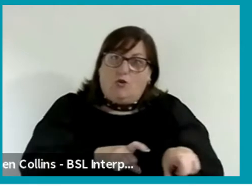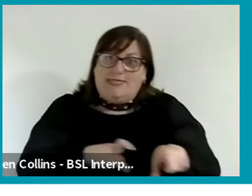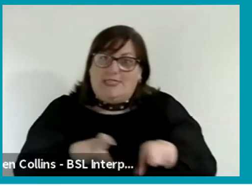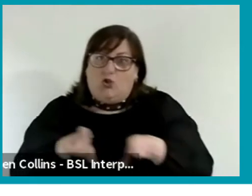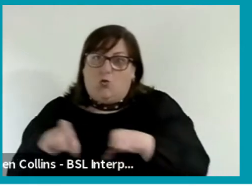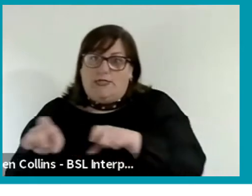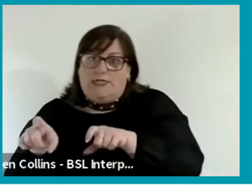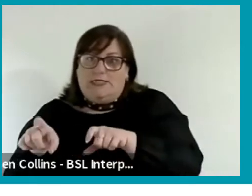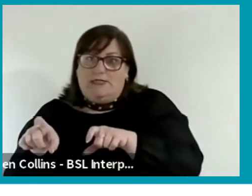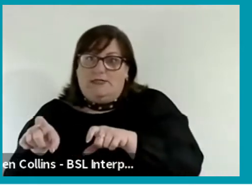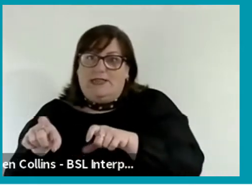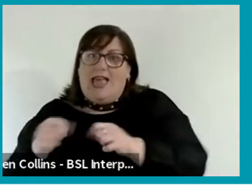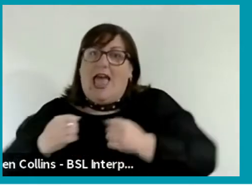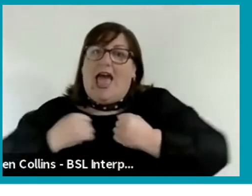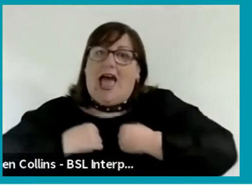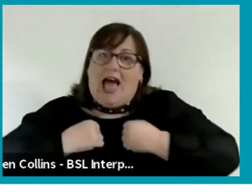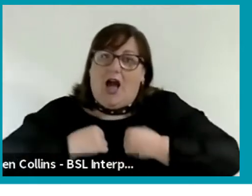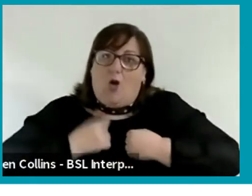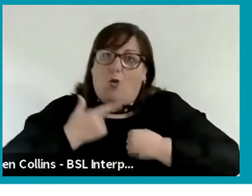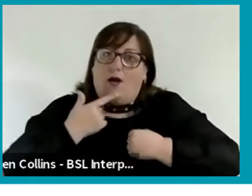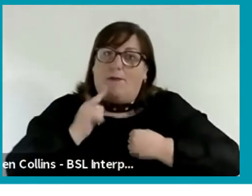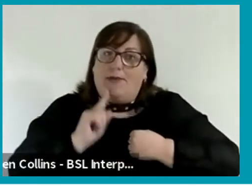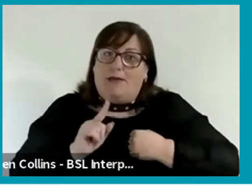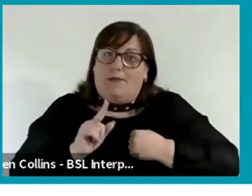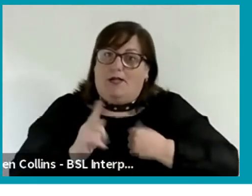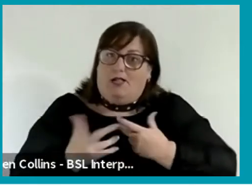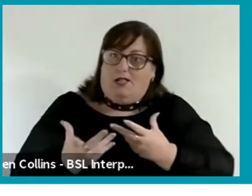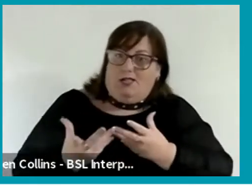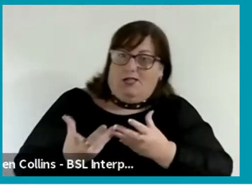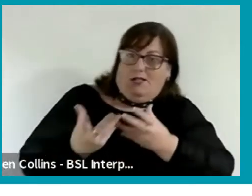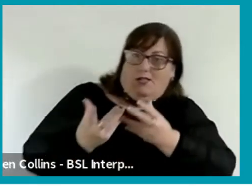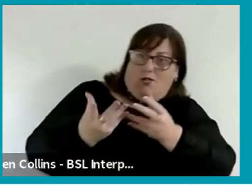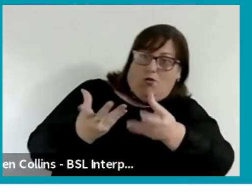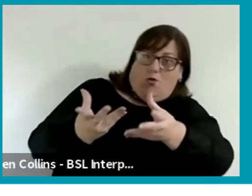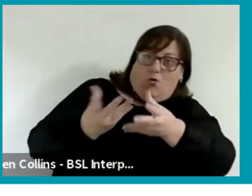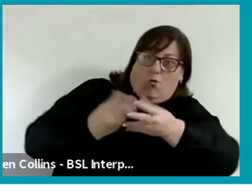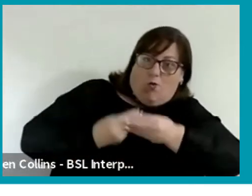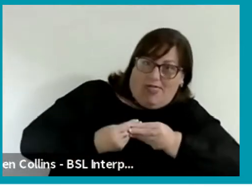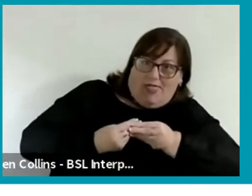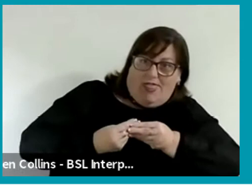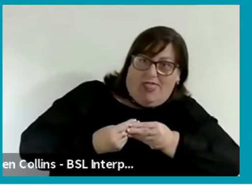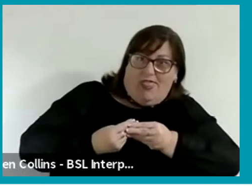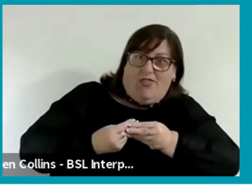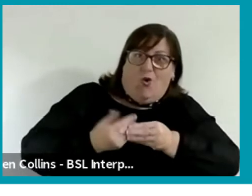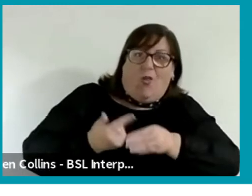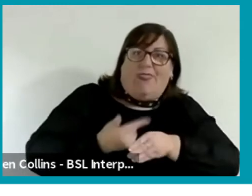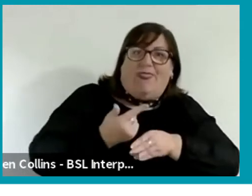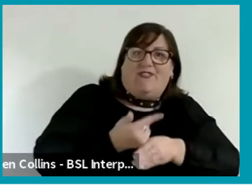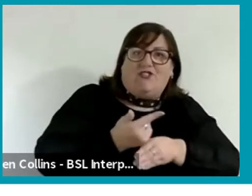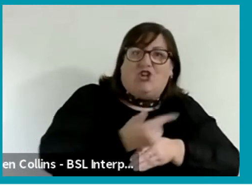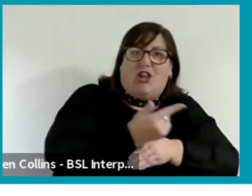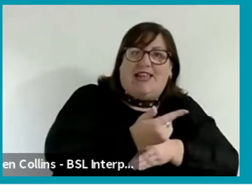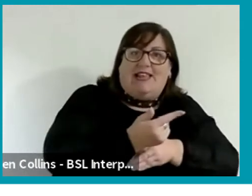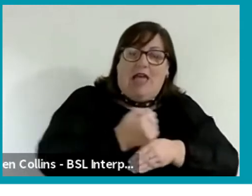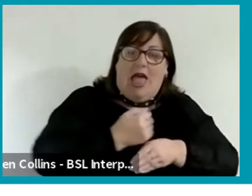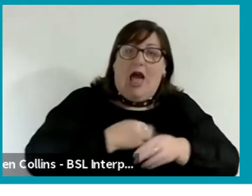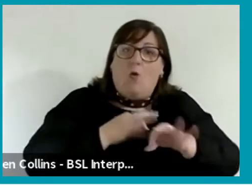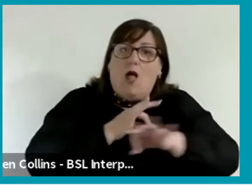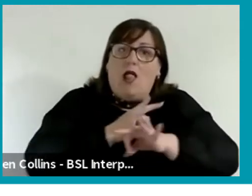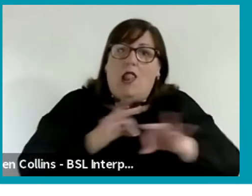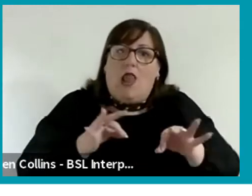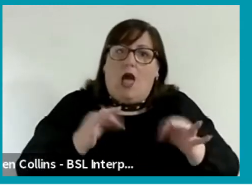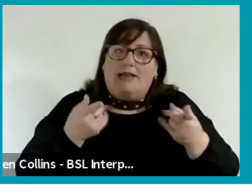a journey. Line managers have to be aware and understand and be comfortable and confident in